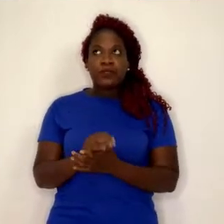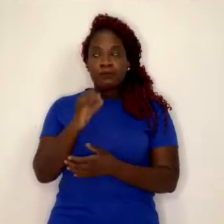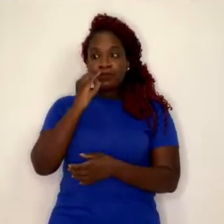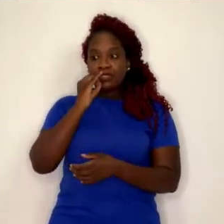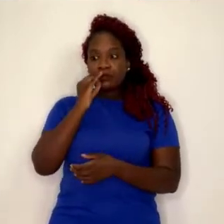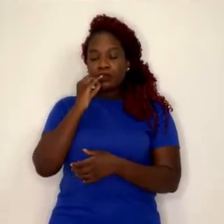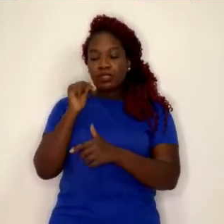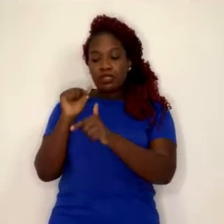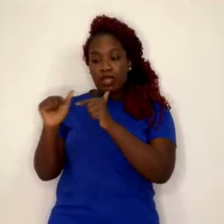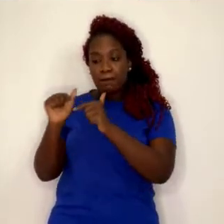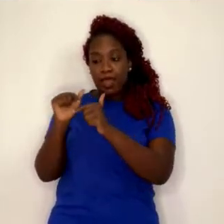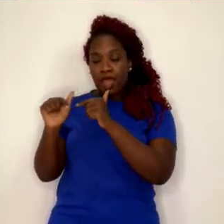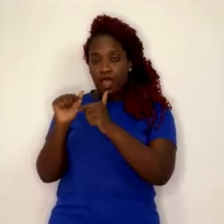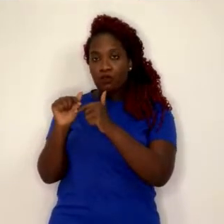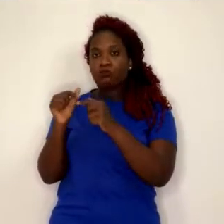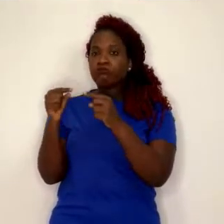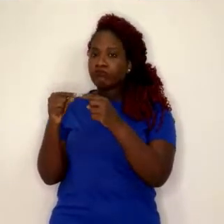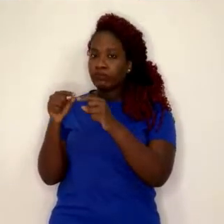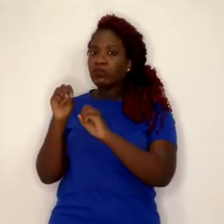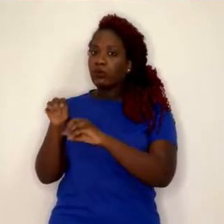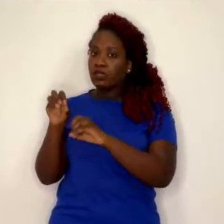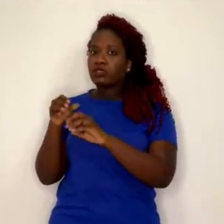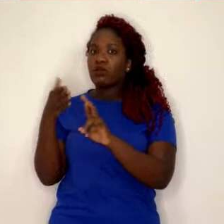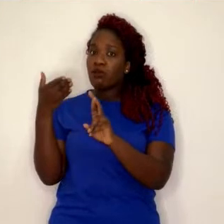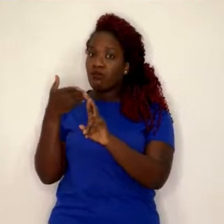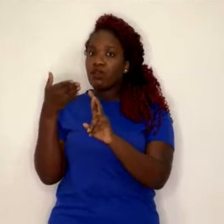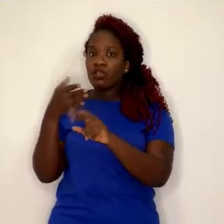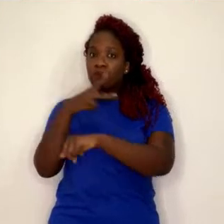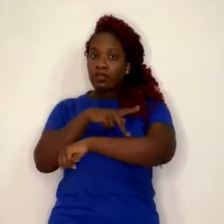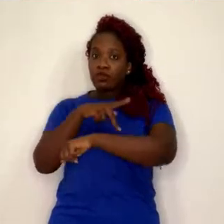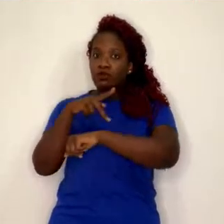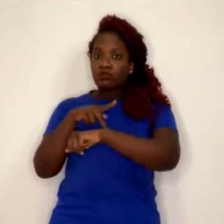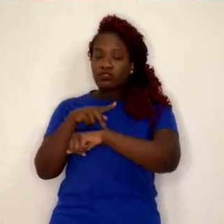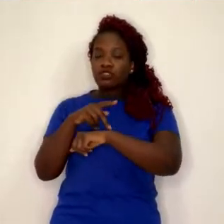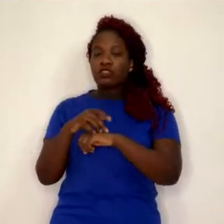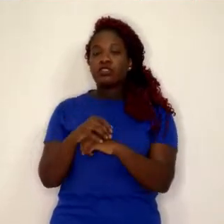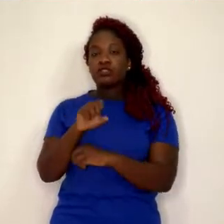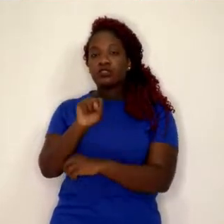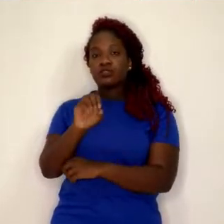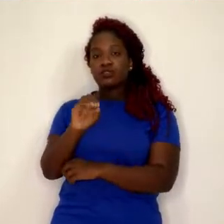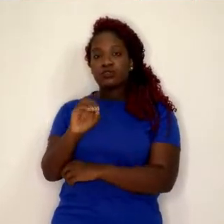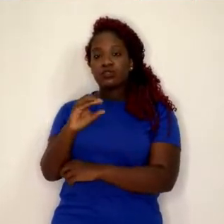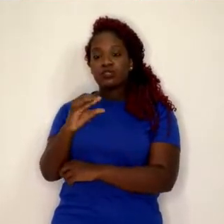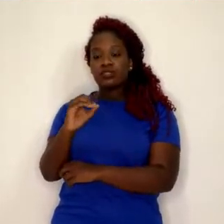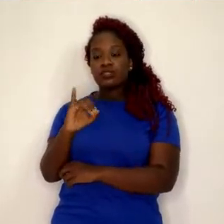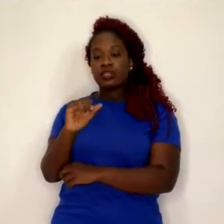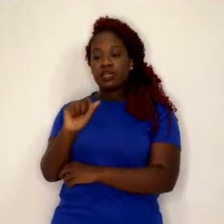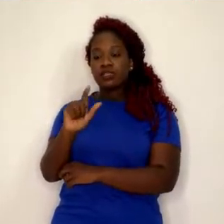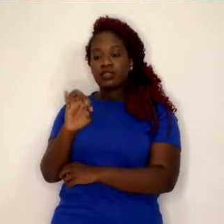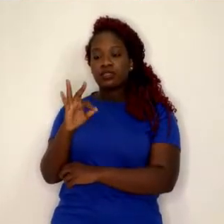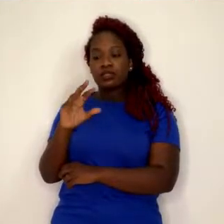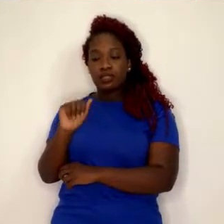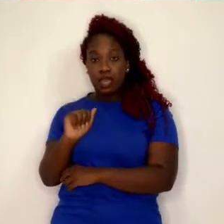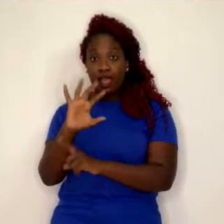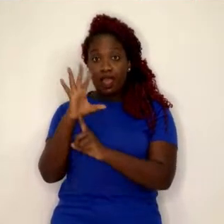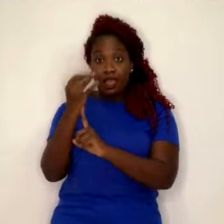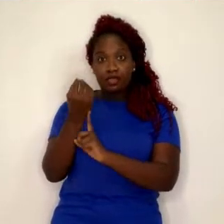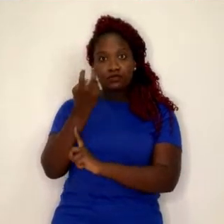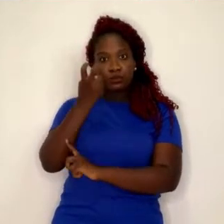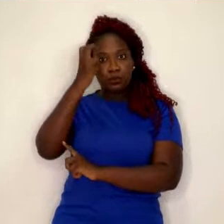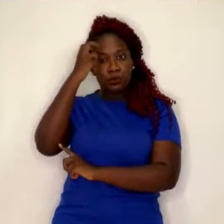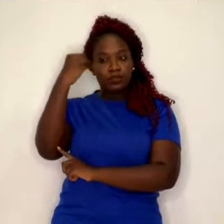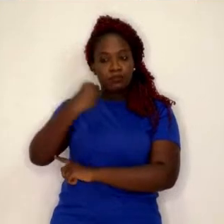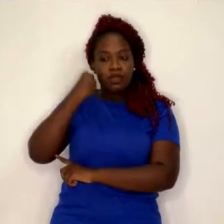are placed as work, as educational principles and references in rural education,